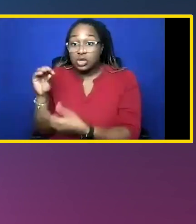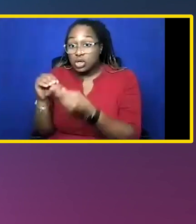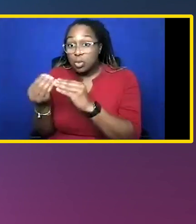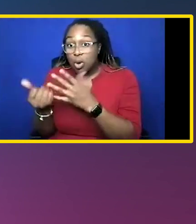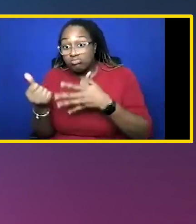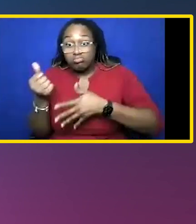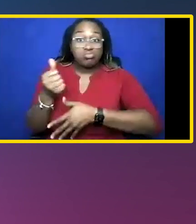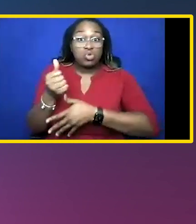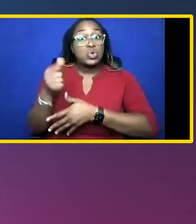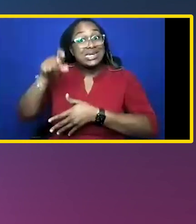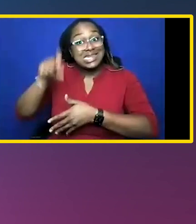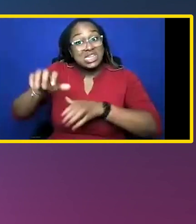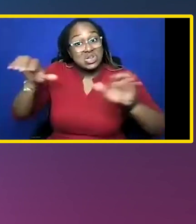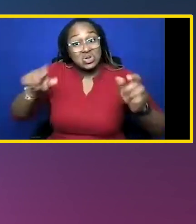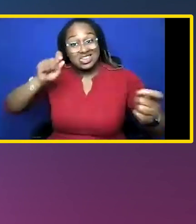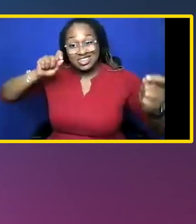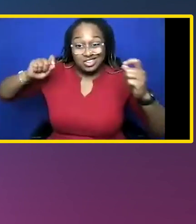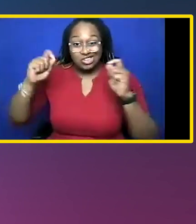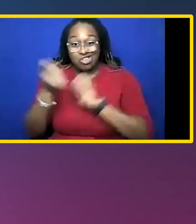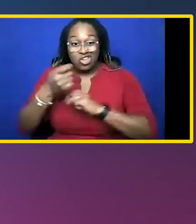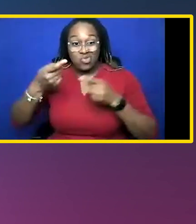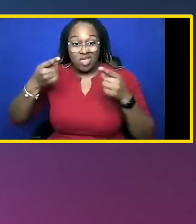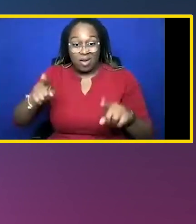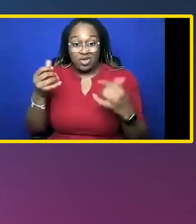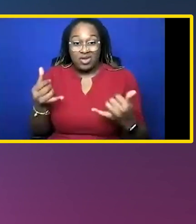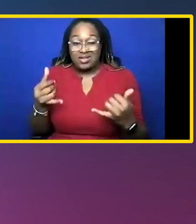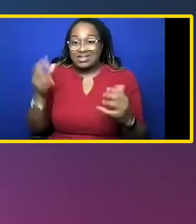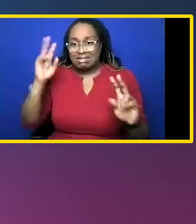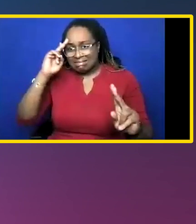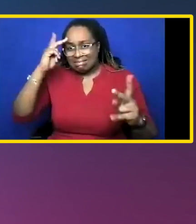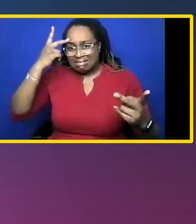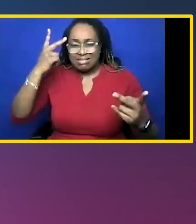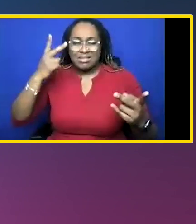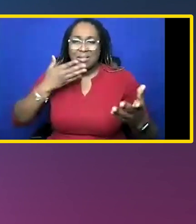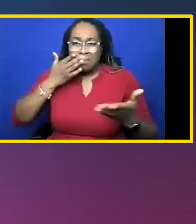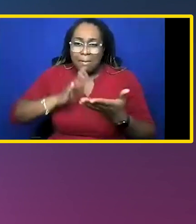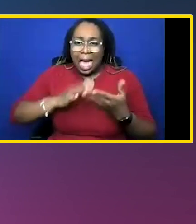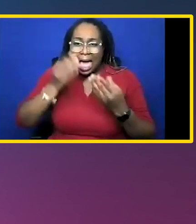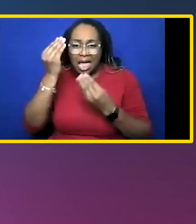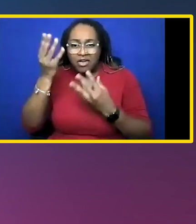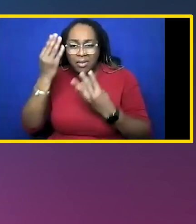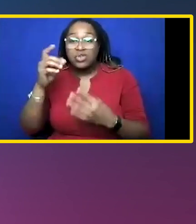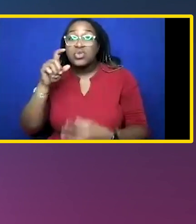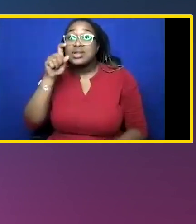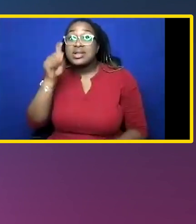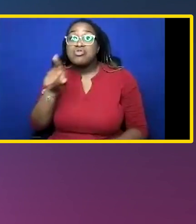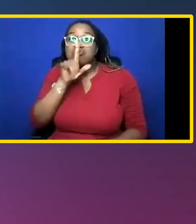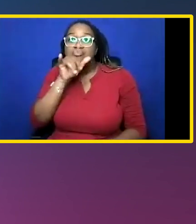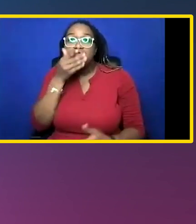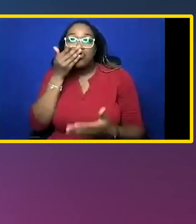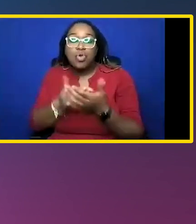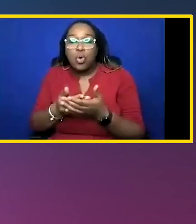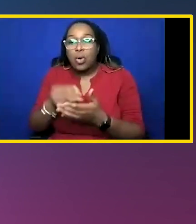need to do to kind of change how things are going right now with like misinformation, disinformation, all the things, is we need a really good